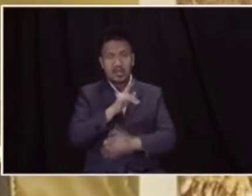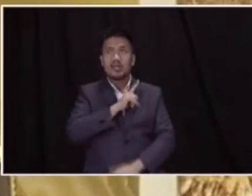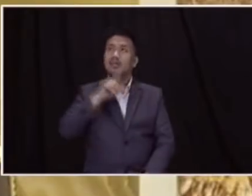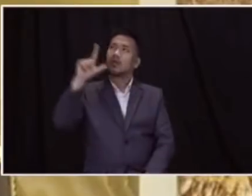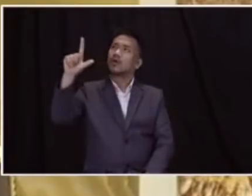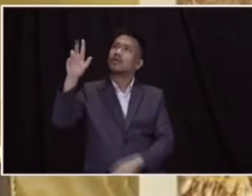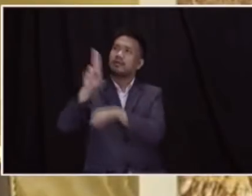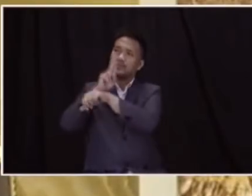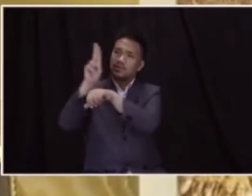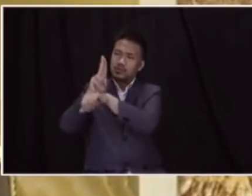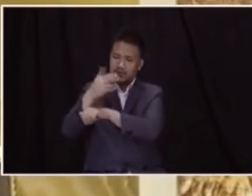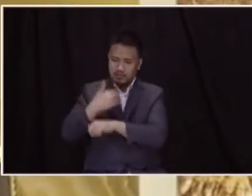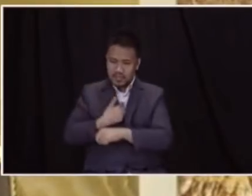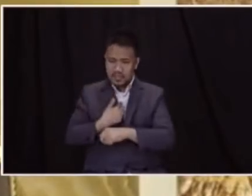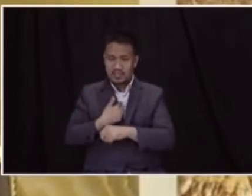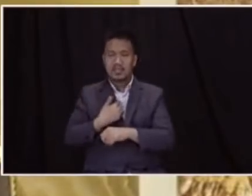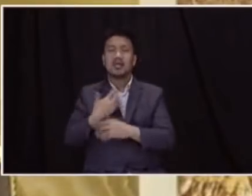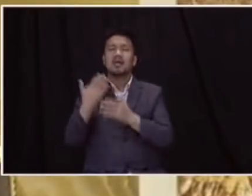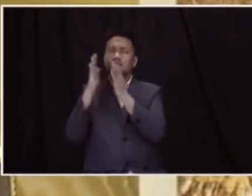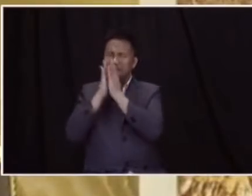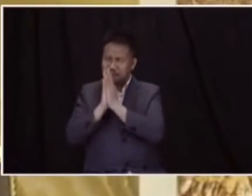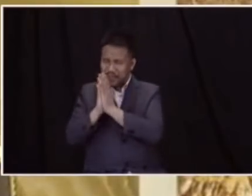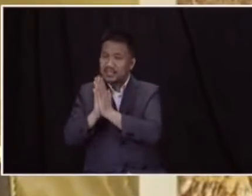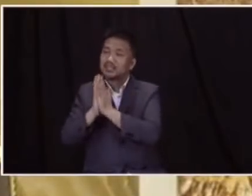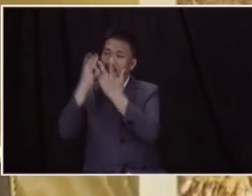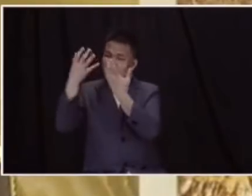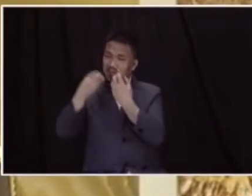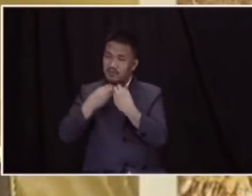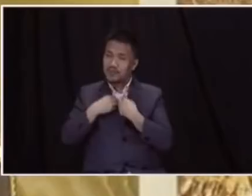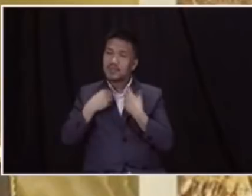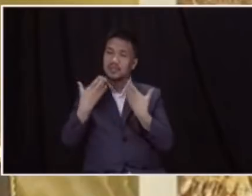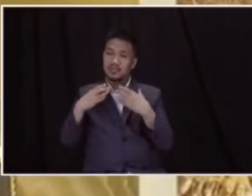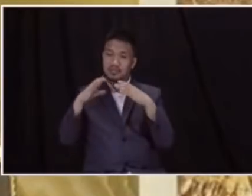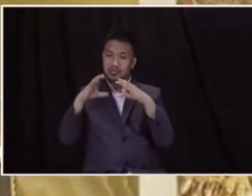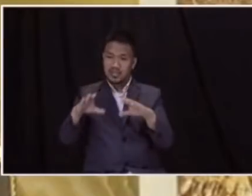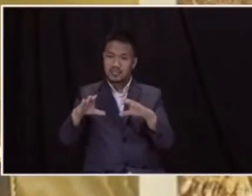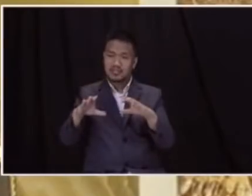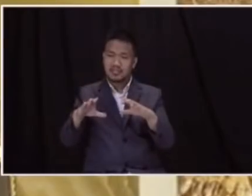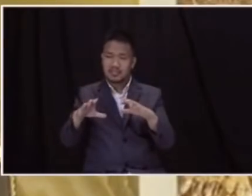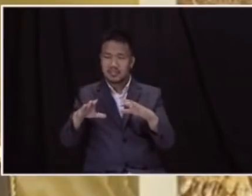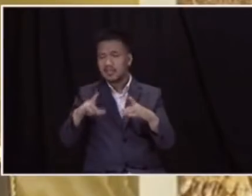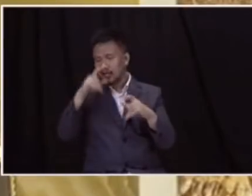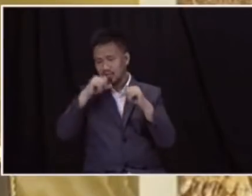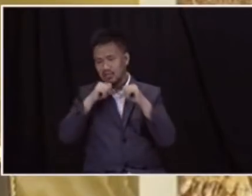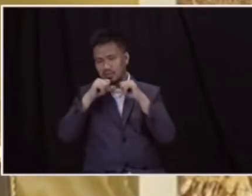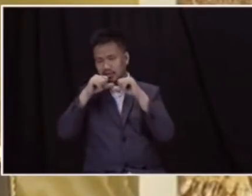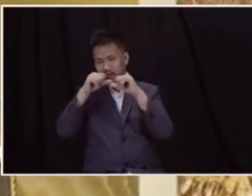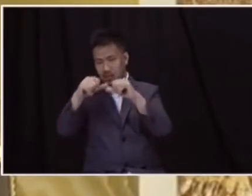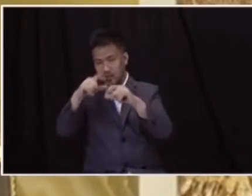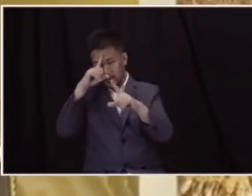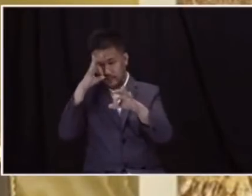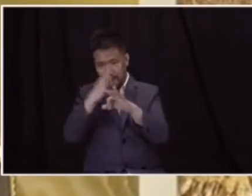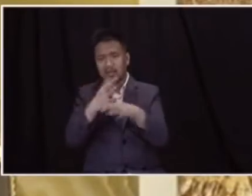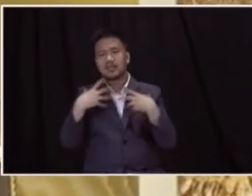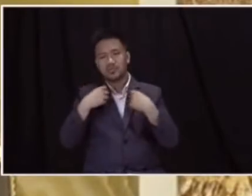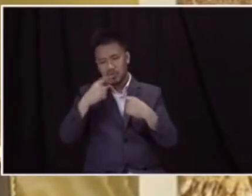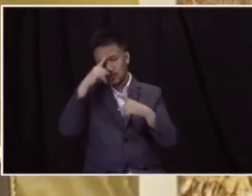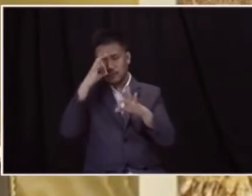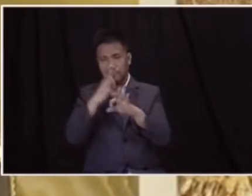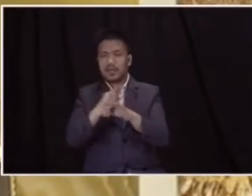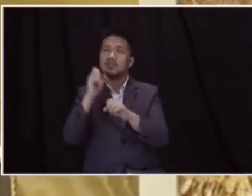Lord, use me. I beg you to grant me a steadfast faith that you will always